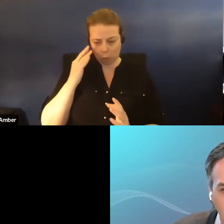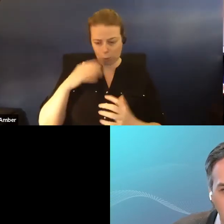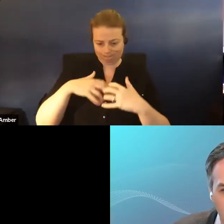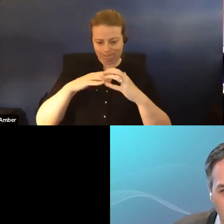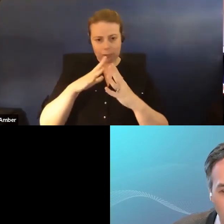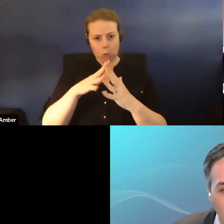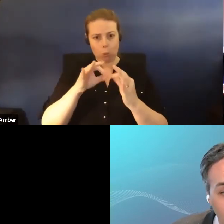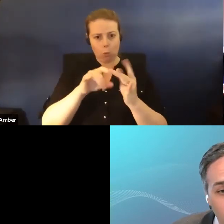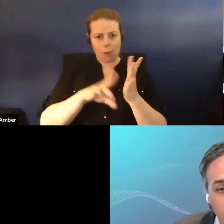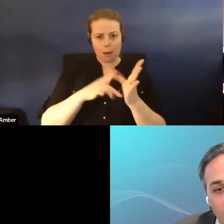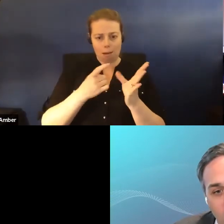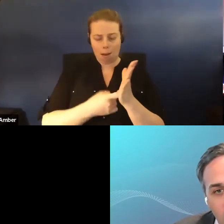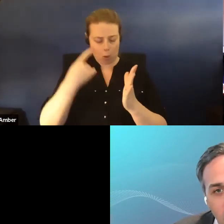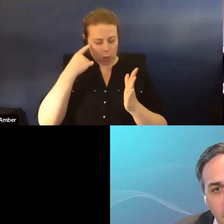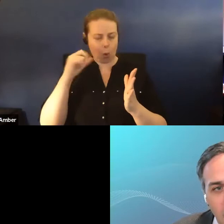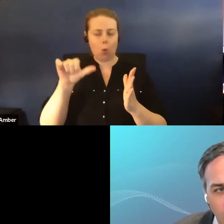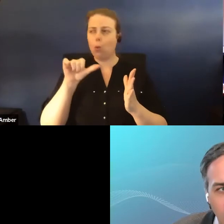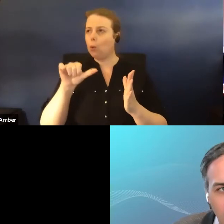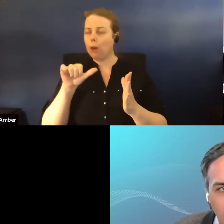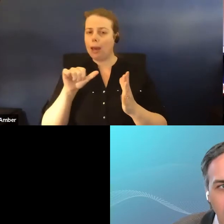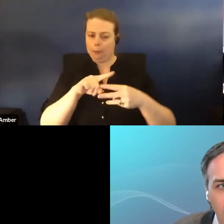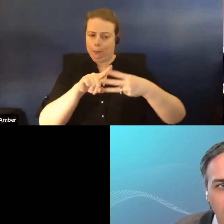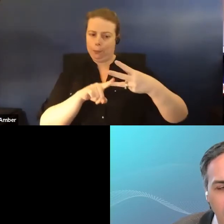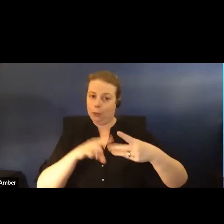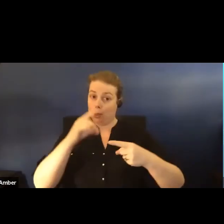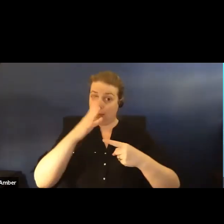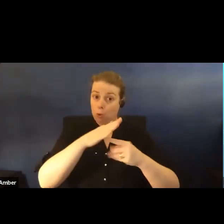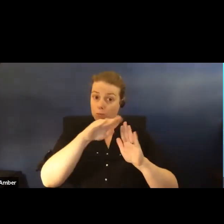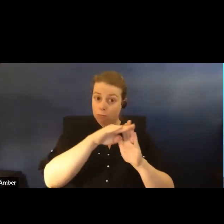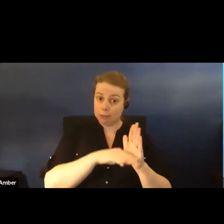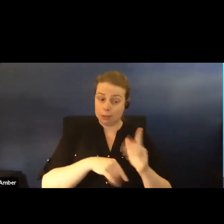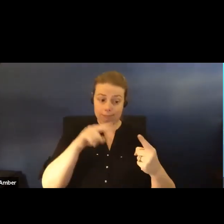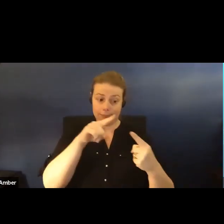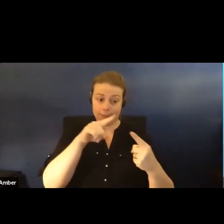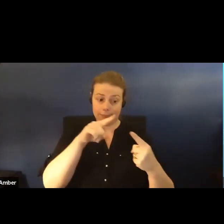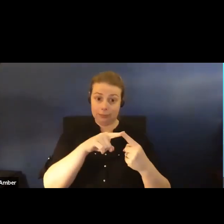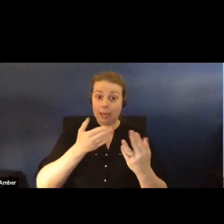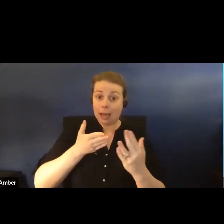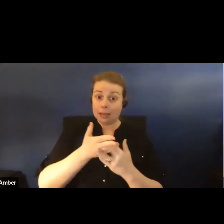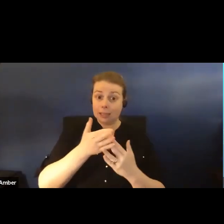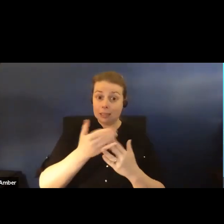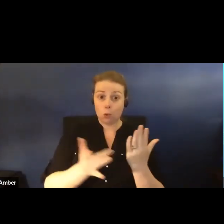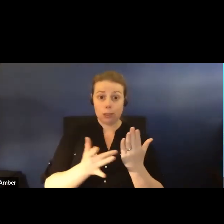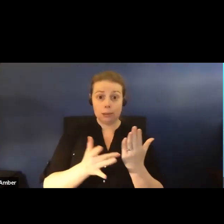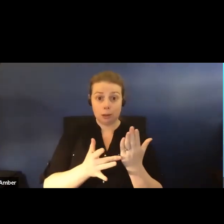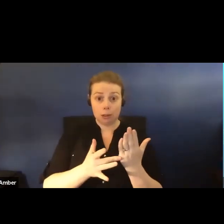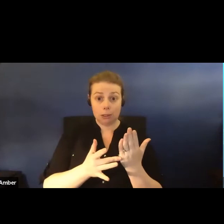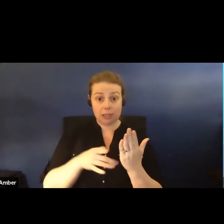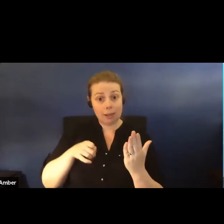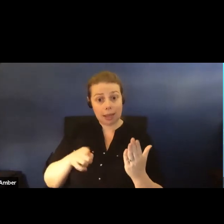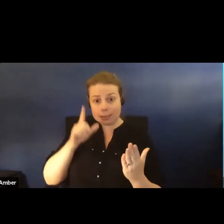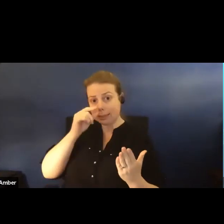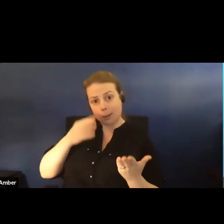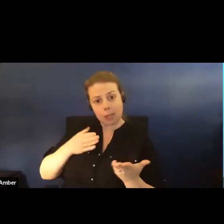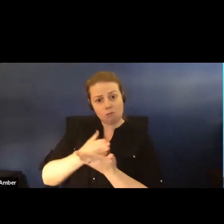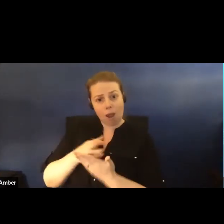key principles. The first, as Rosemary set out very clearly, is that access to technology is an enabling right for